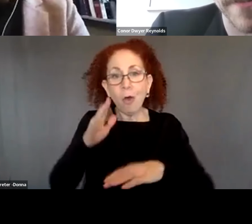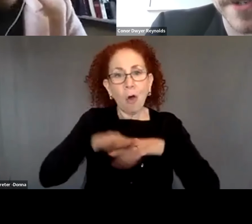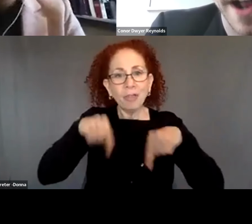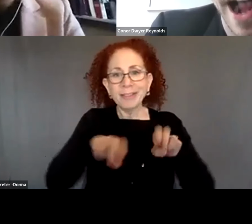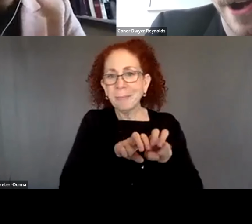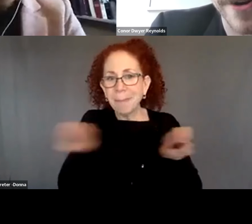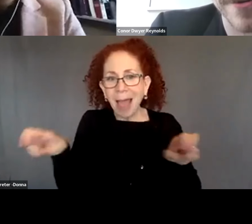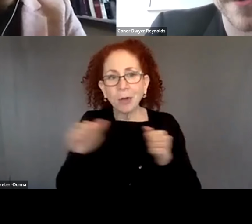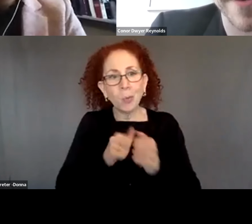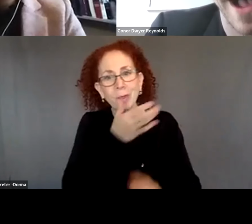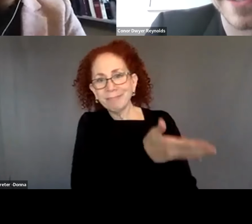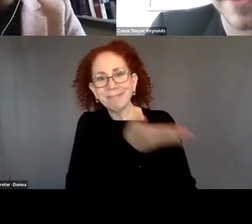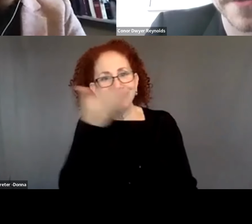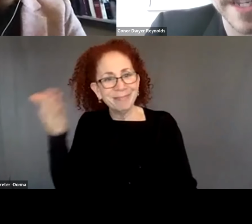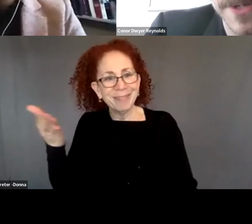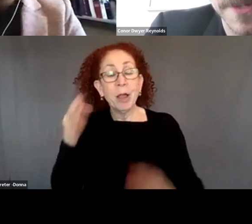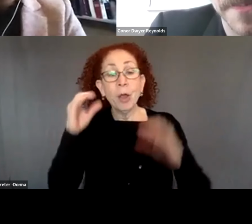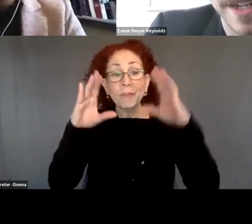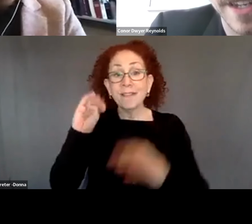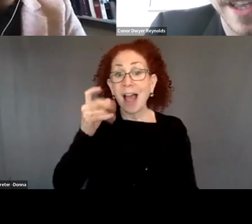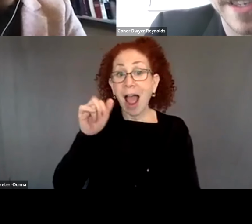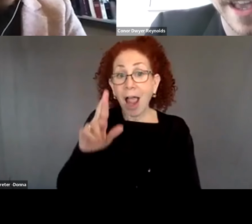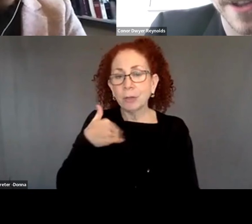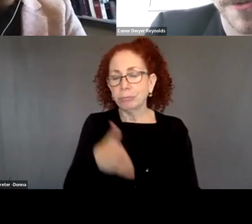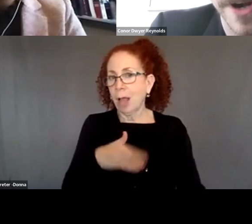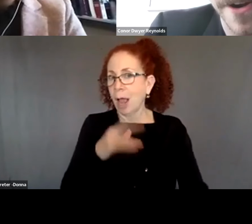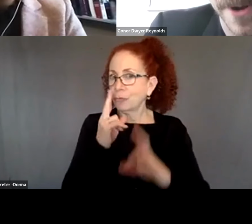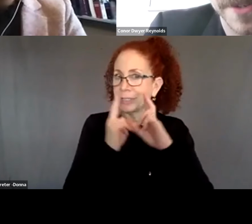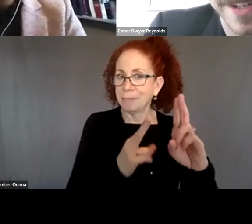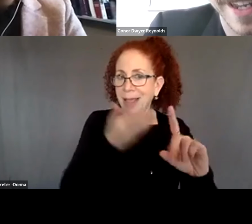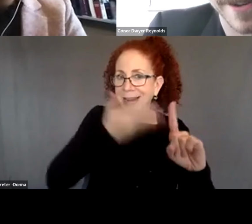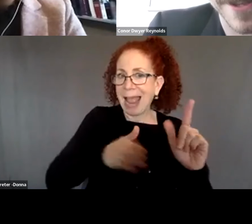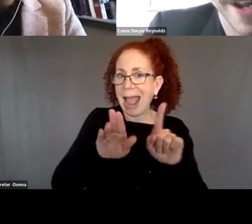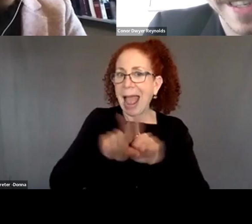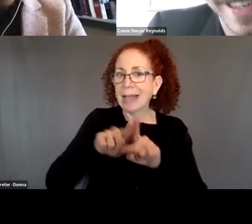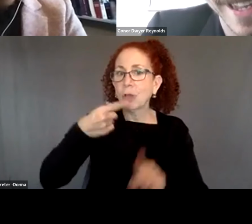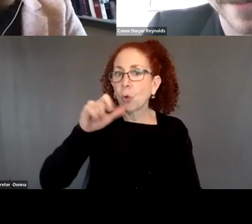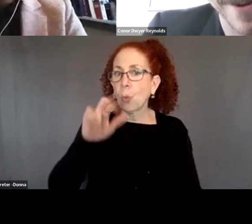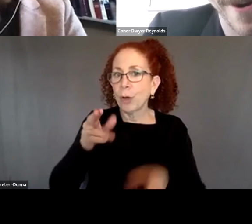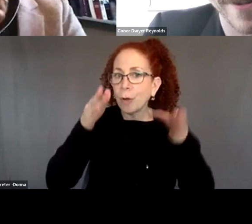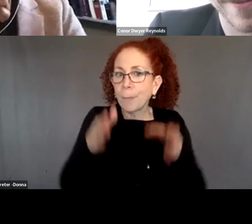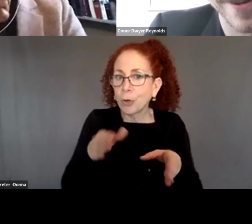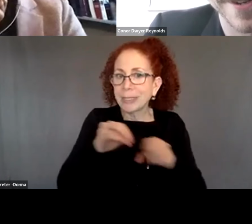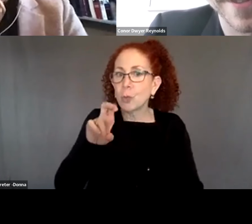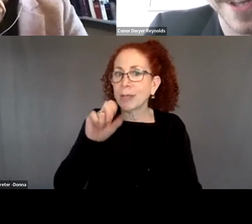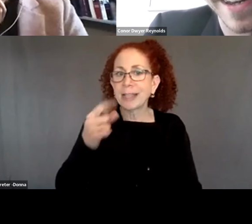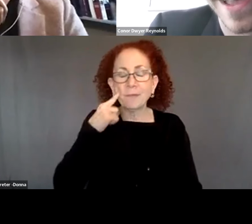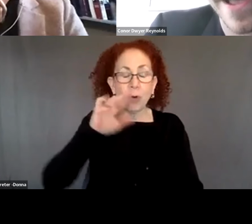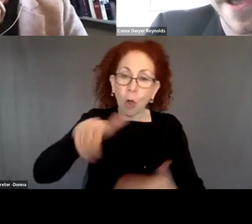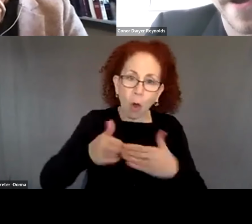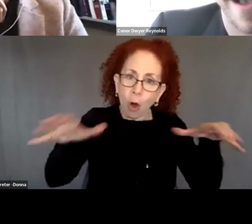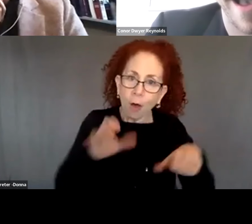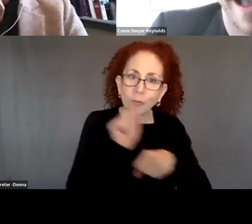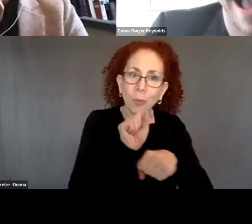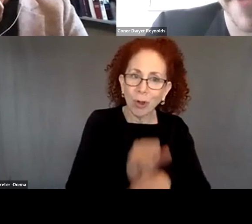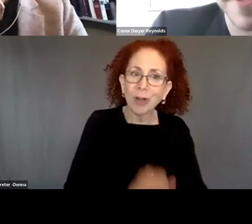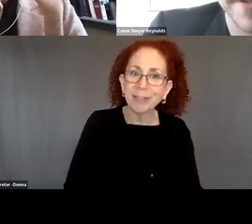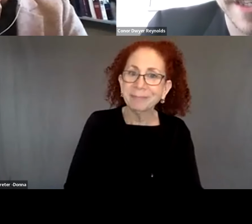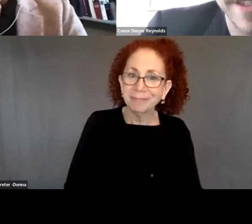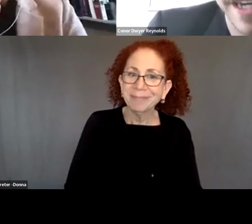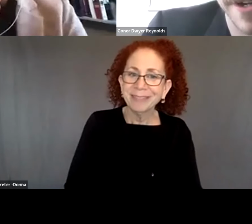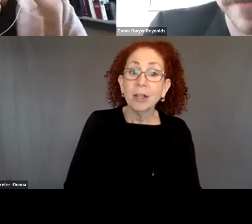with Professor Eyer, who I so deeply respect as a queer person in the United States, for all of the work you've done.